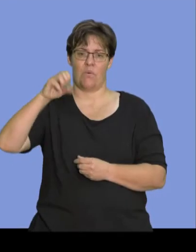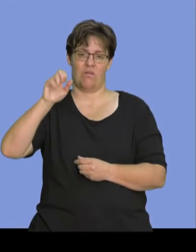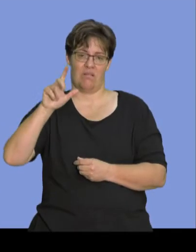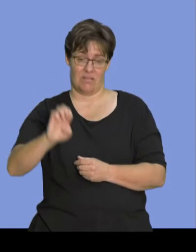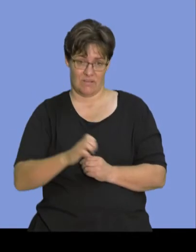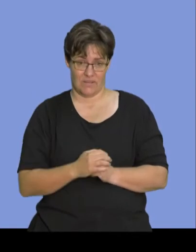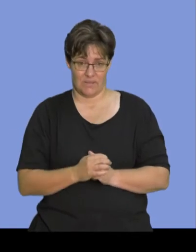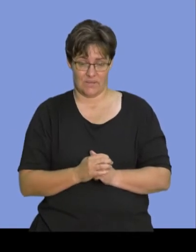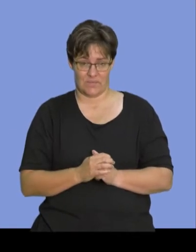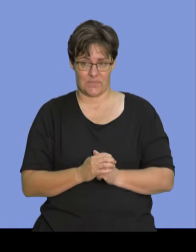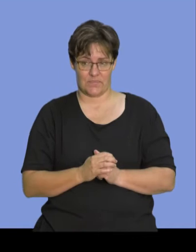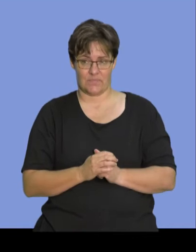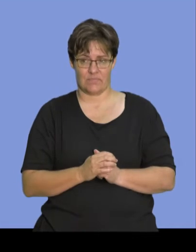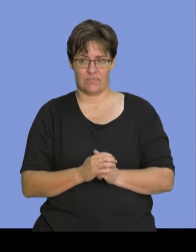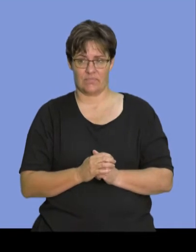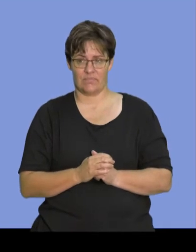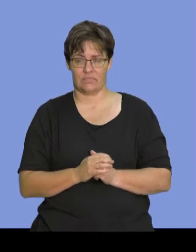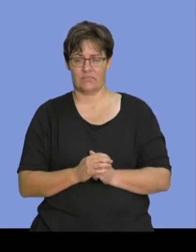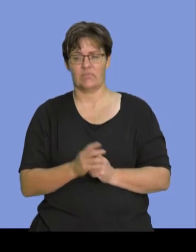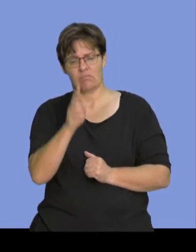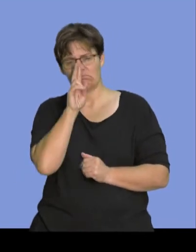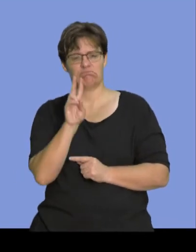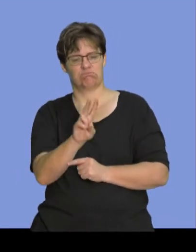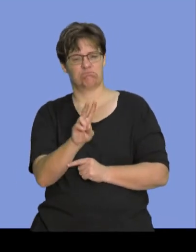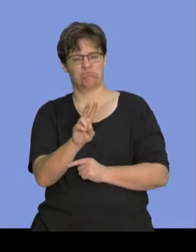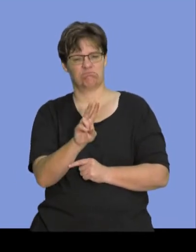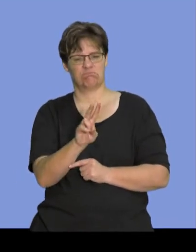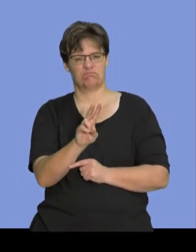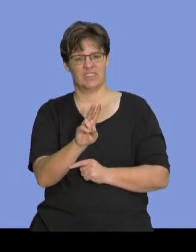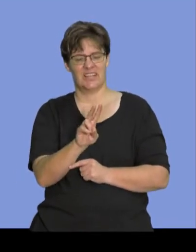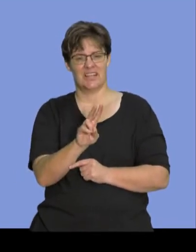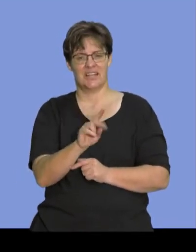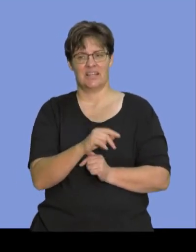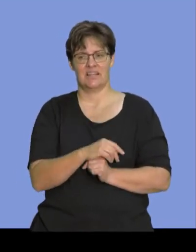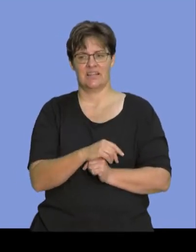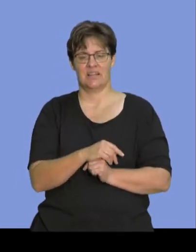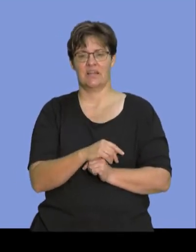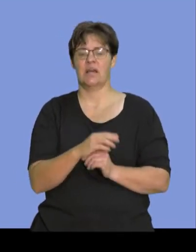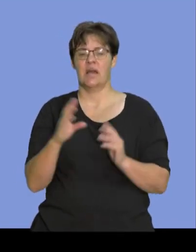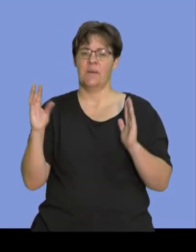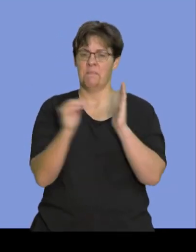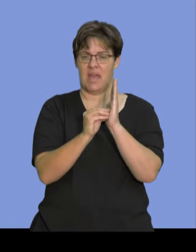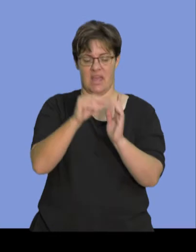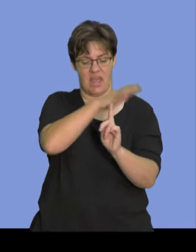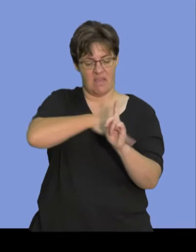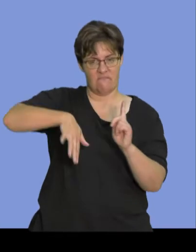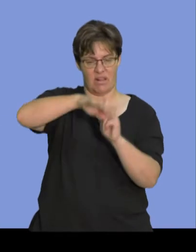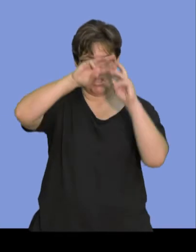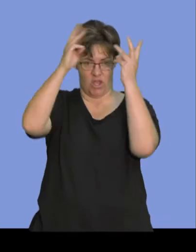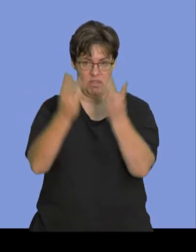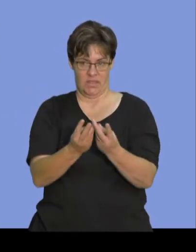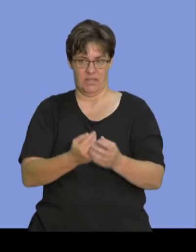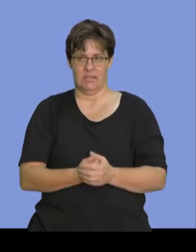Right. Having said that, let's look at the simulation that shows the magnetic field around the Earth,